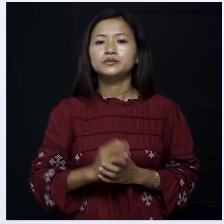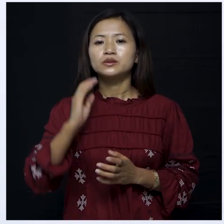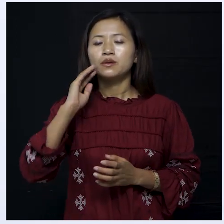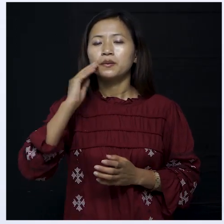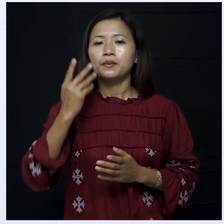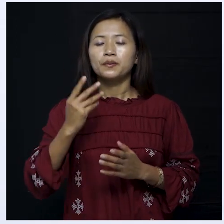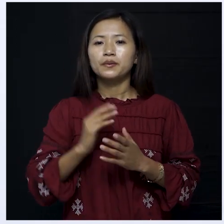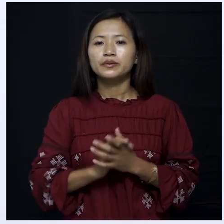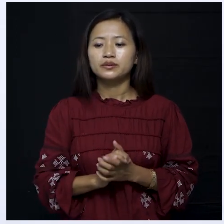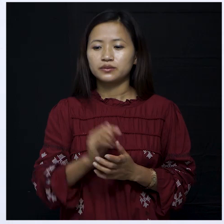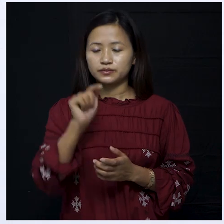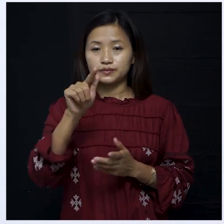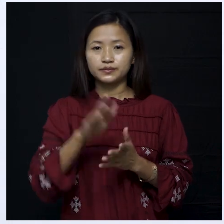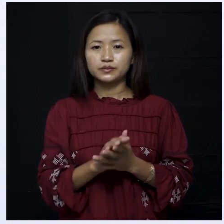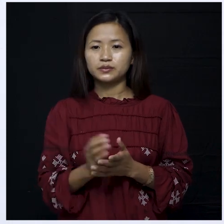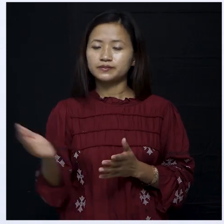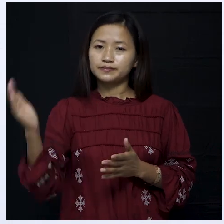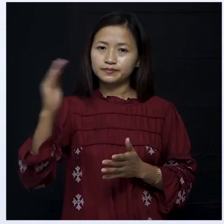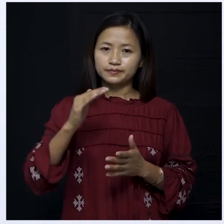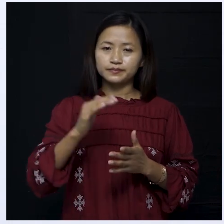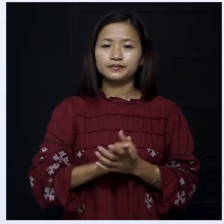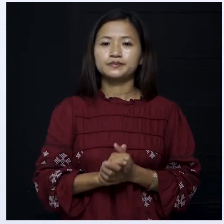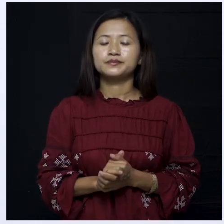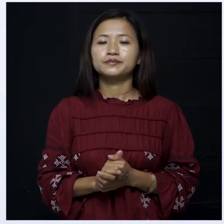when you called.